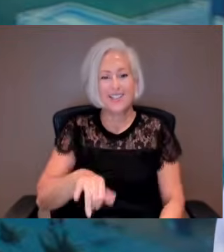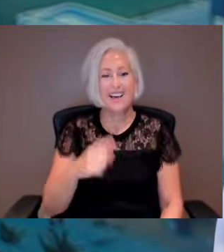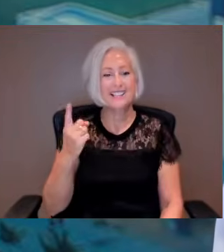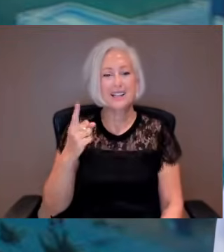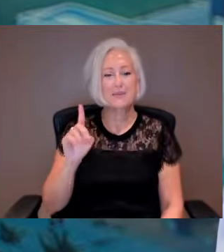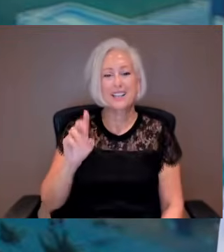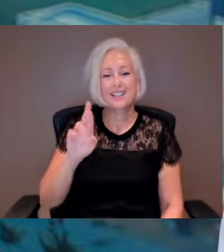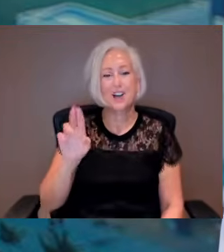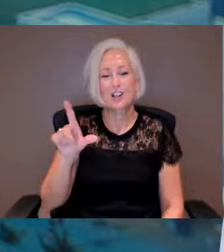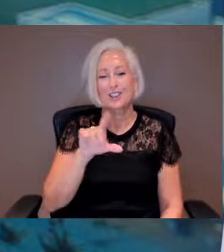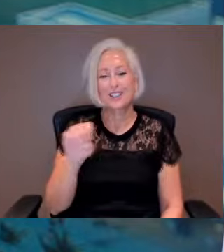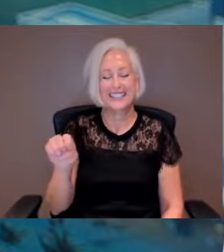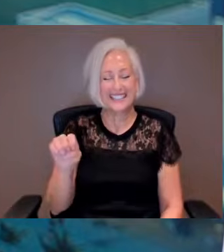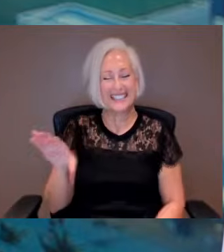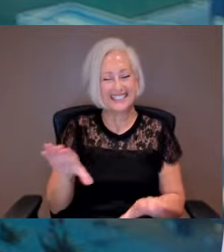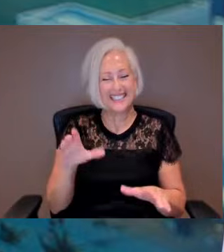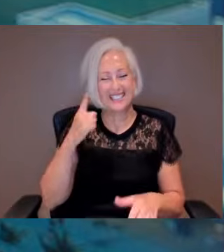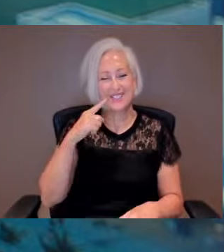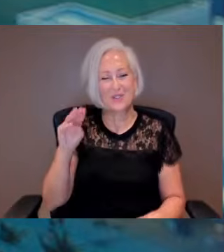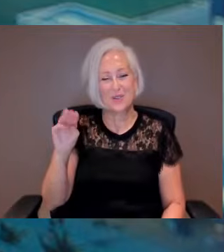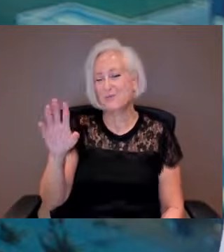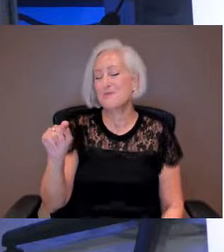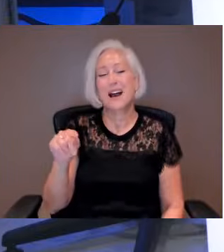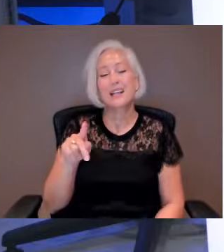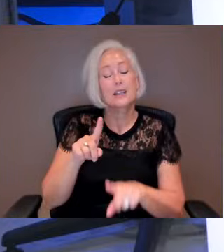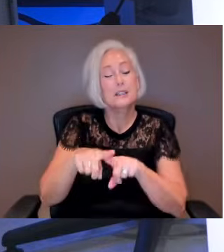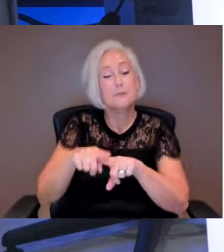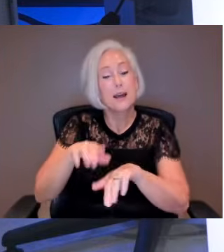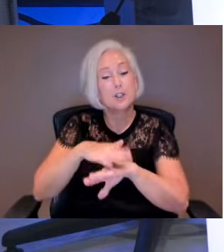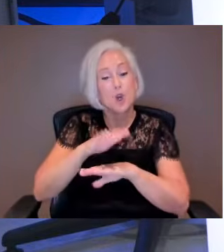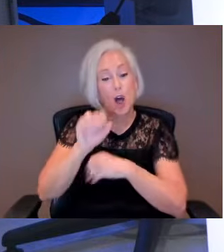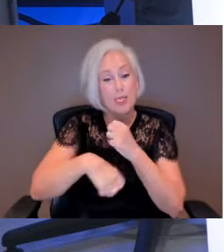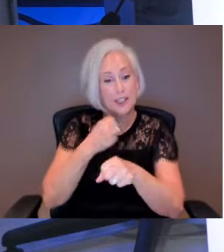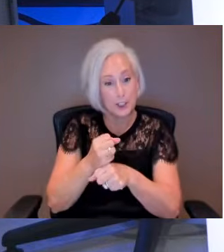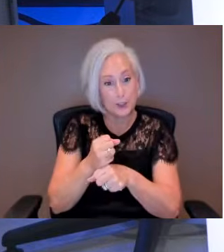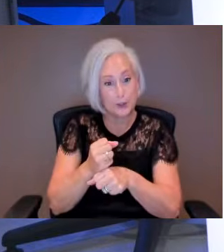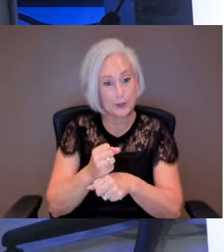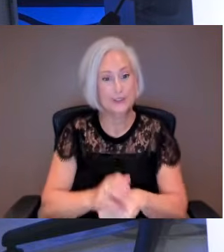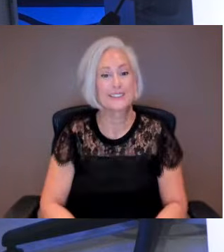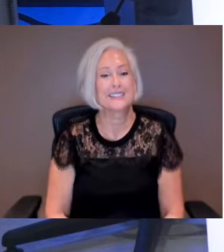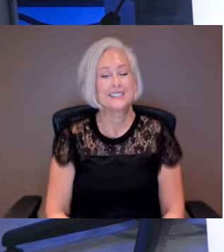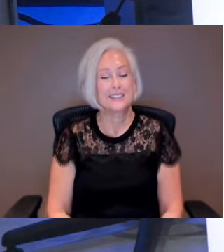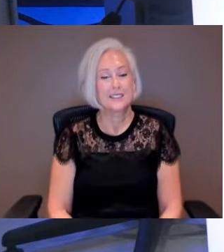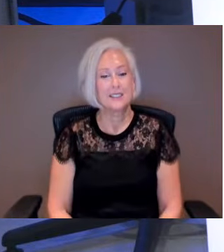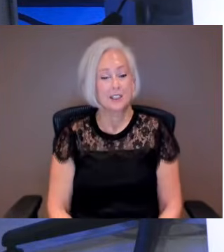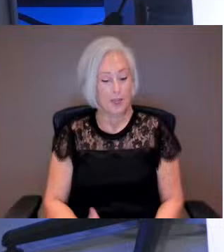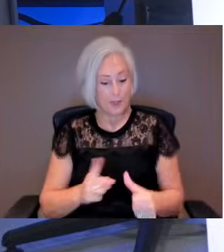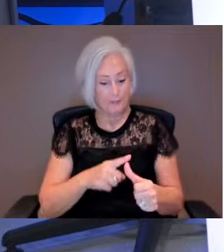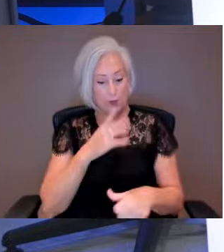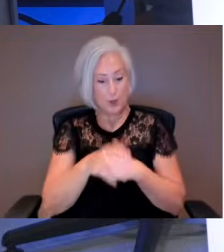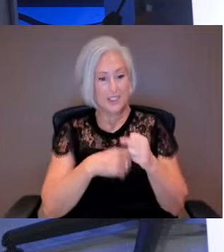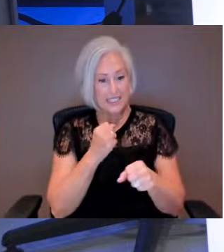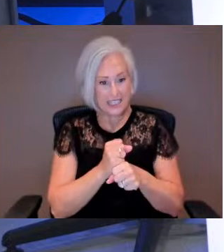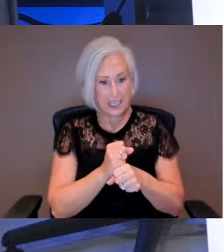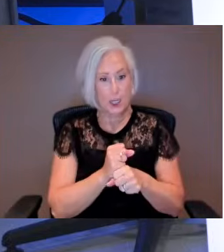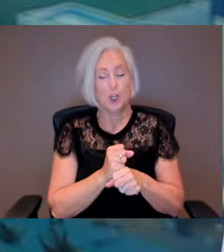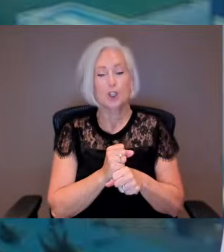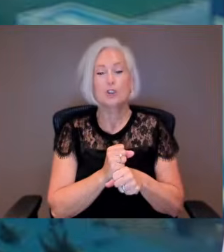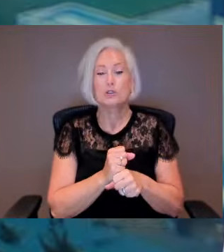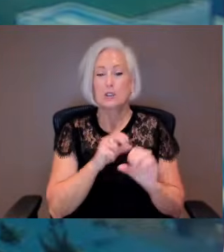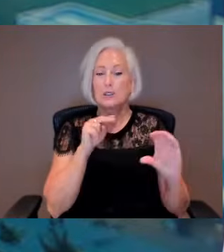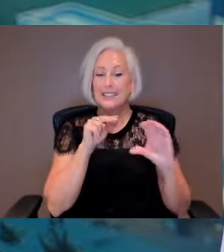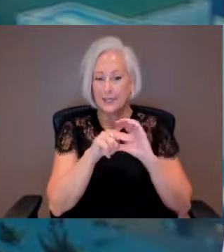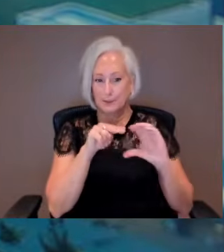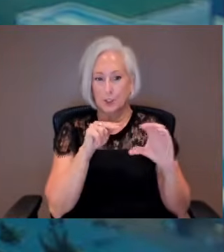Matt. But it depends on the year. But we do surveillance imaging the whole first year, of course, when they're on their treatment